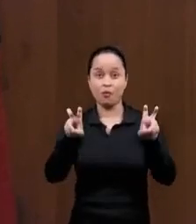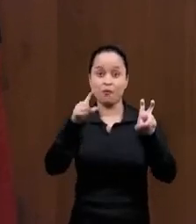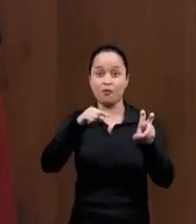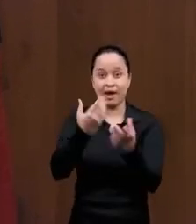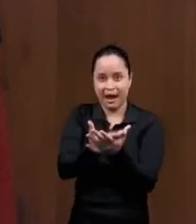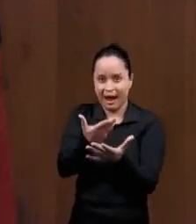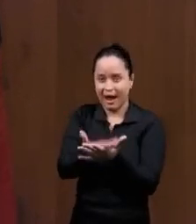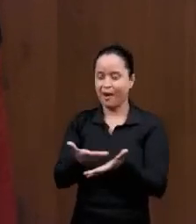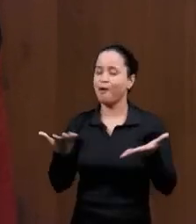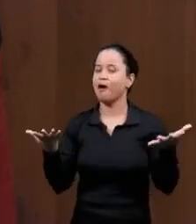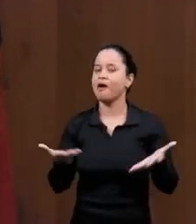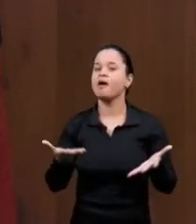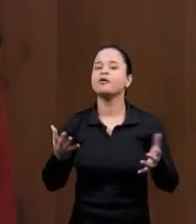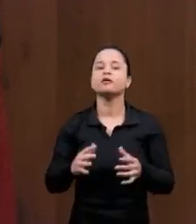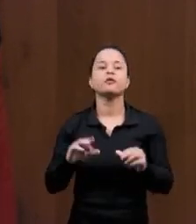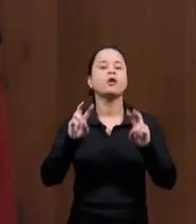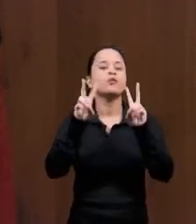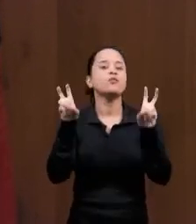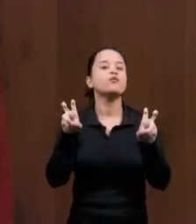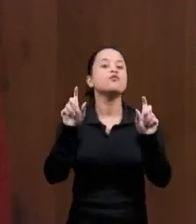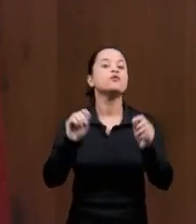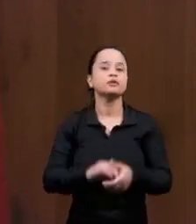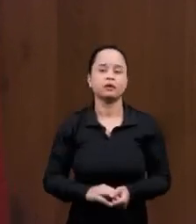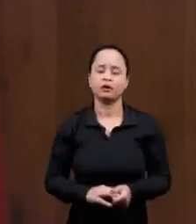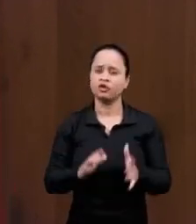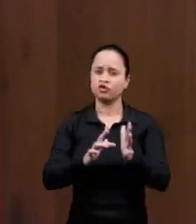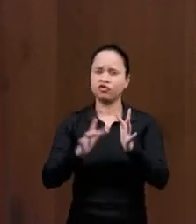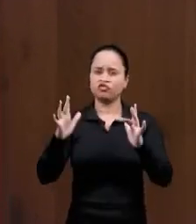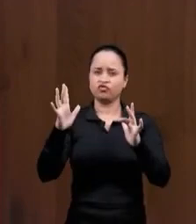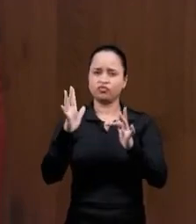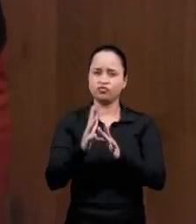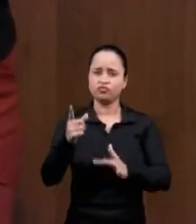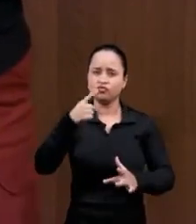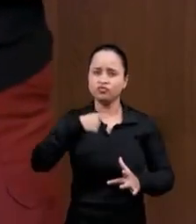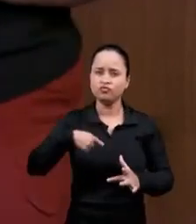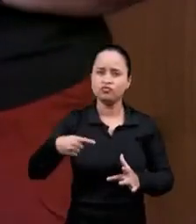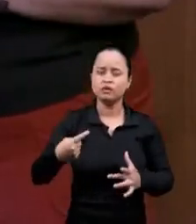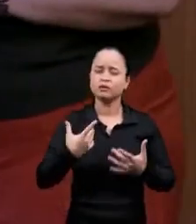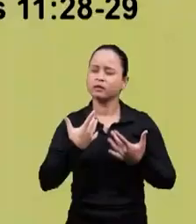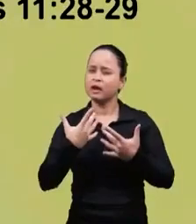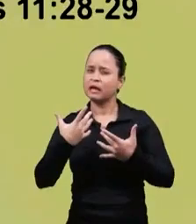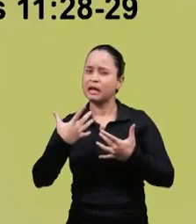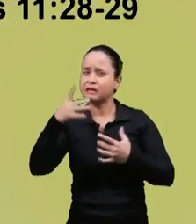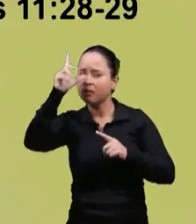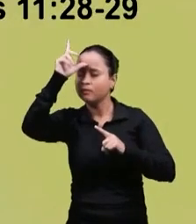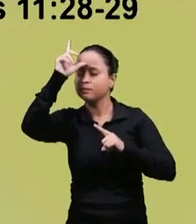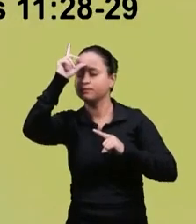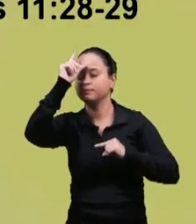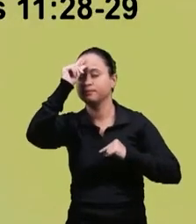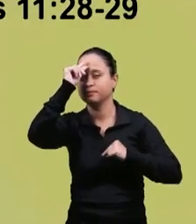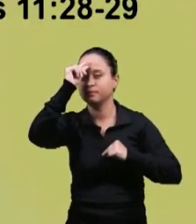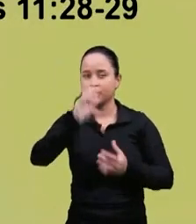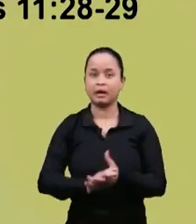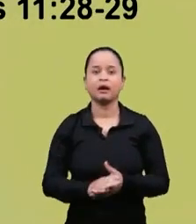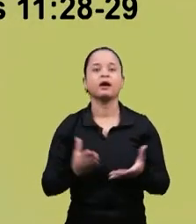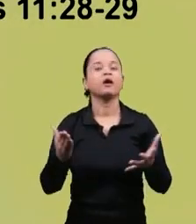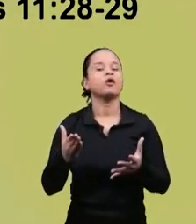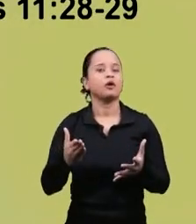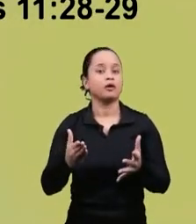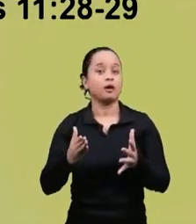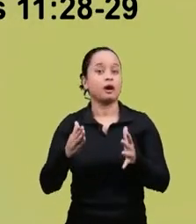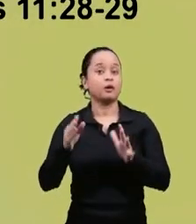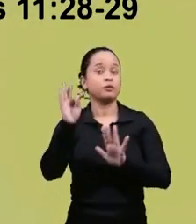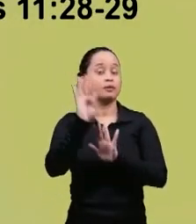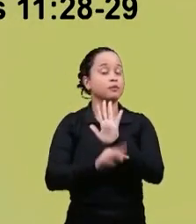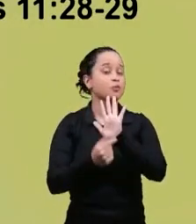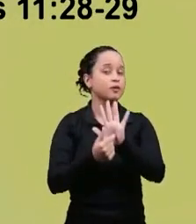is Jesus is our rest. Let's read the Word of God. Come to me, all you who